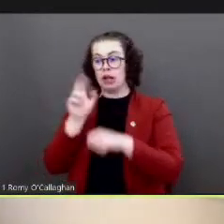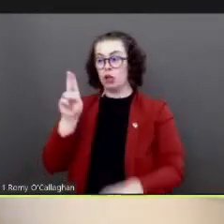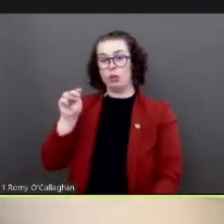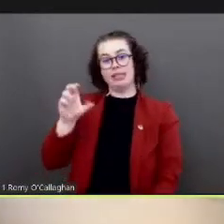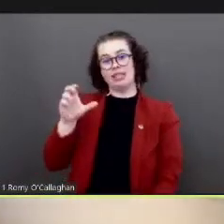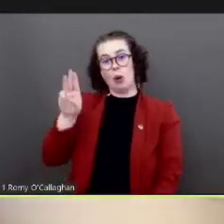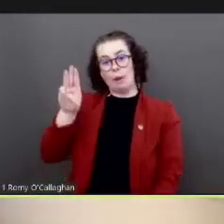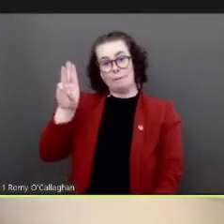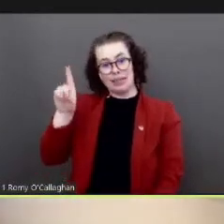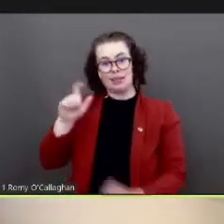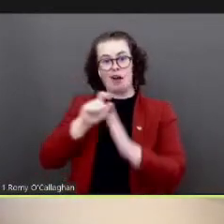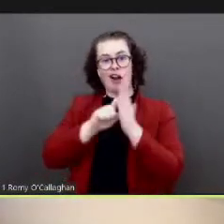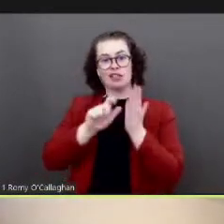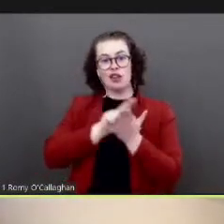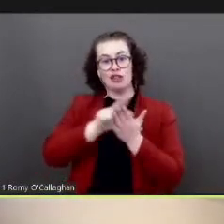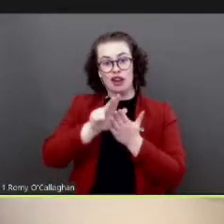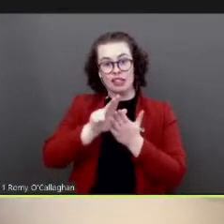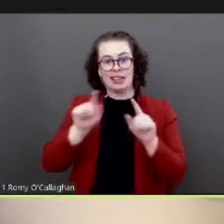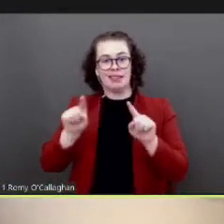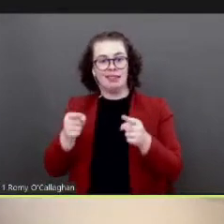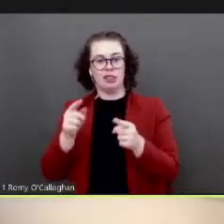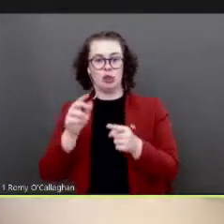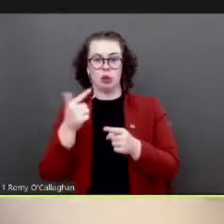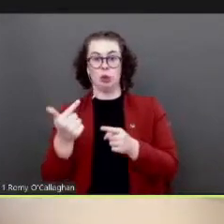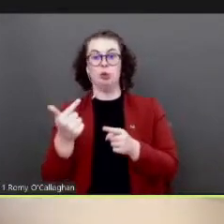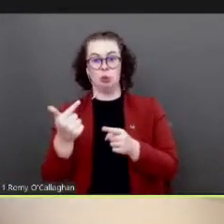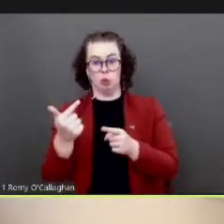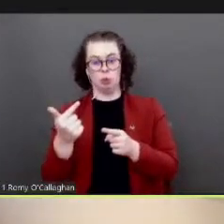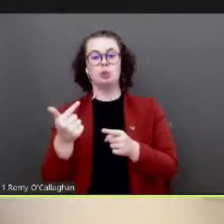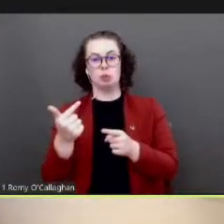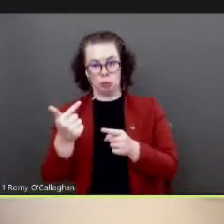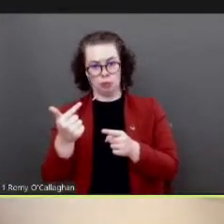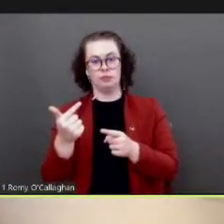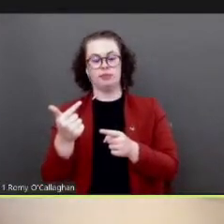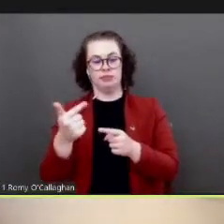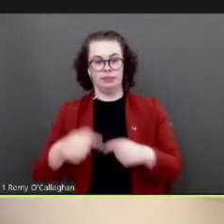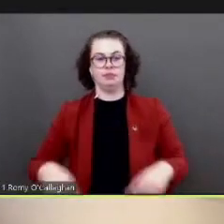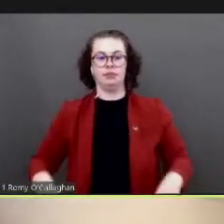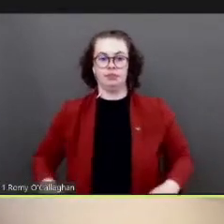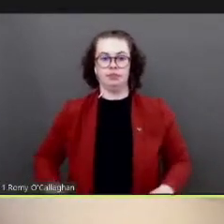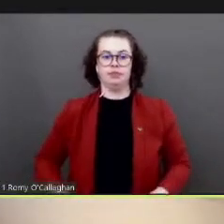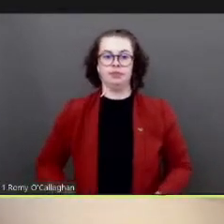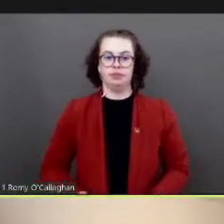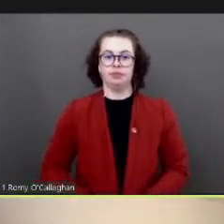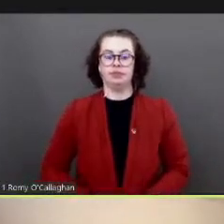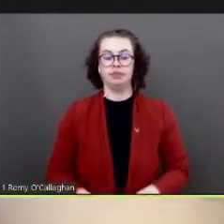Article 13.2 of the UNCRPD.